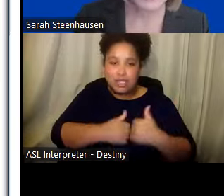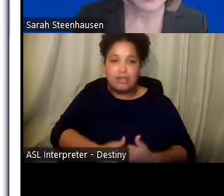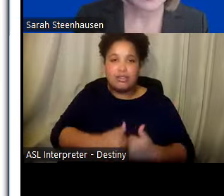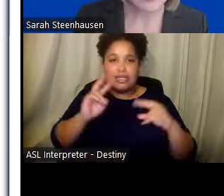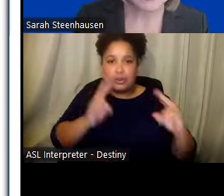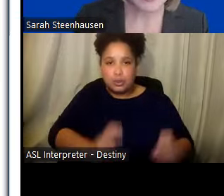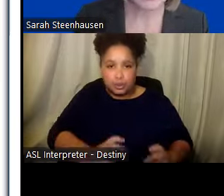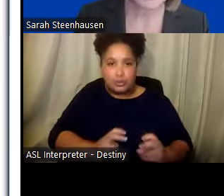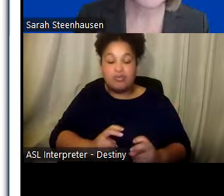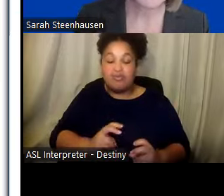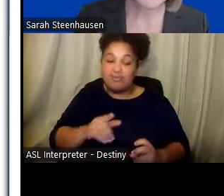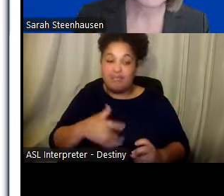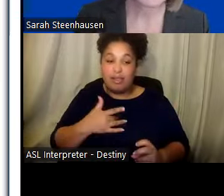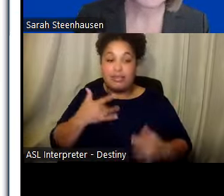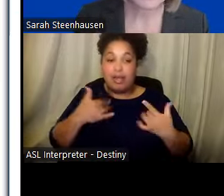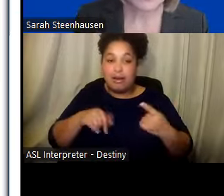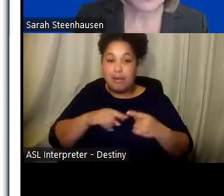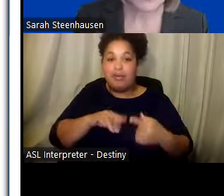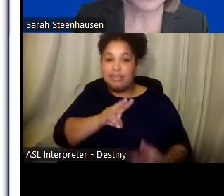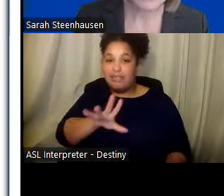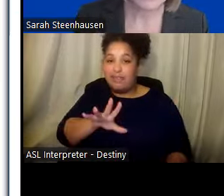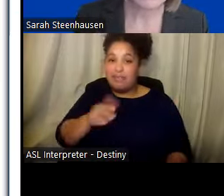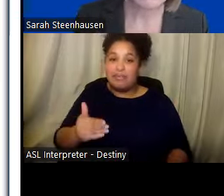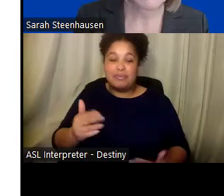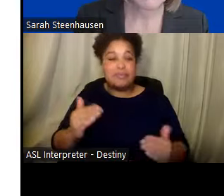that. Next slide, please.